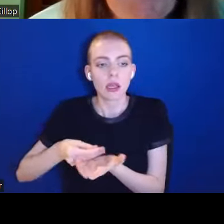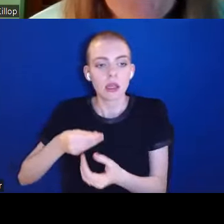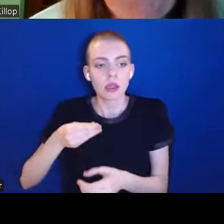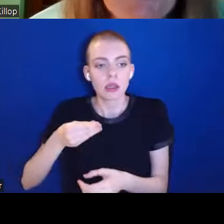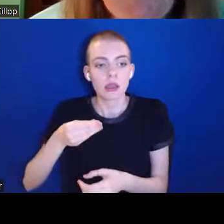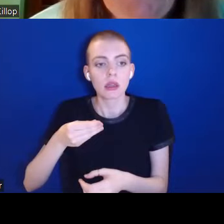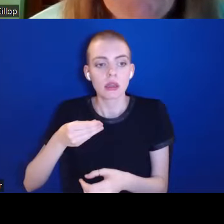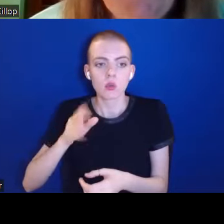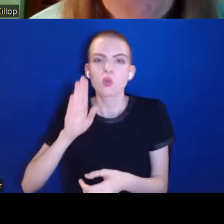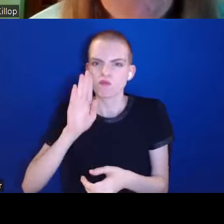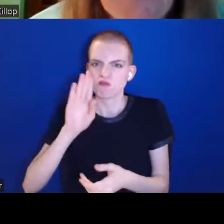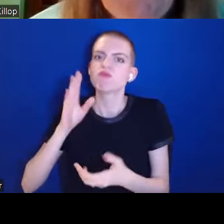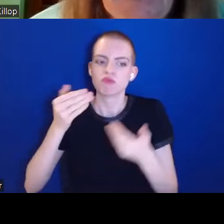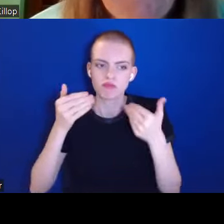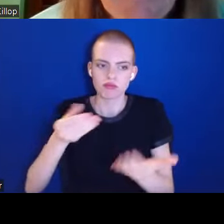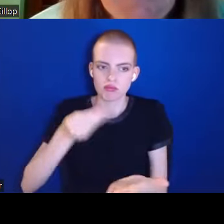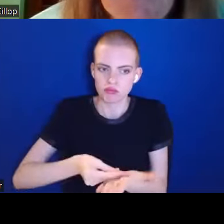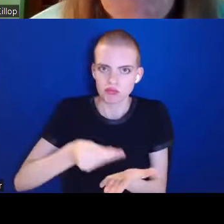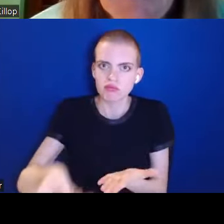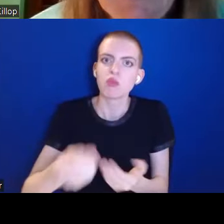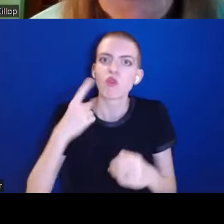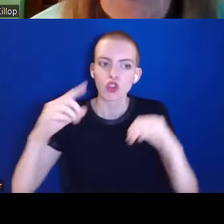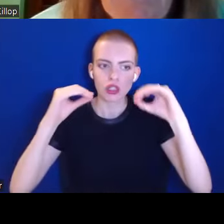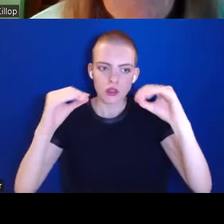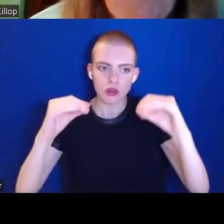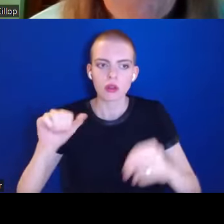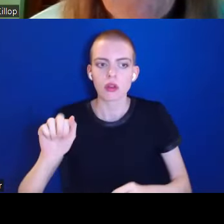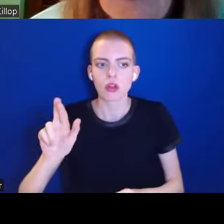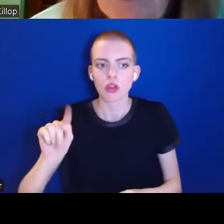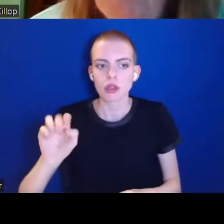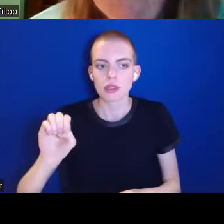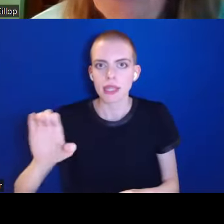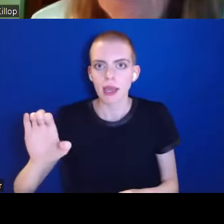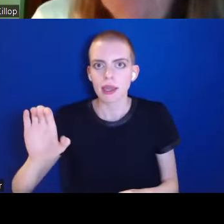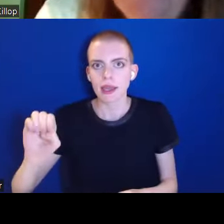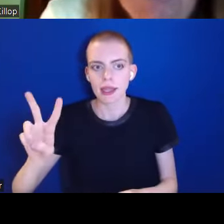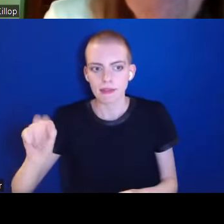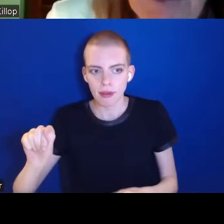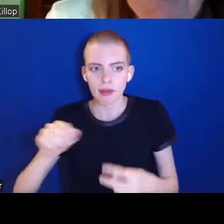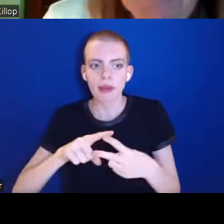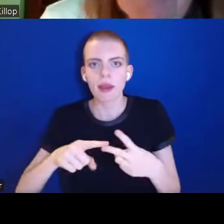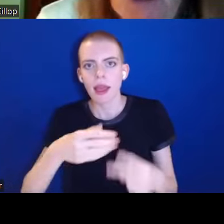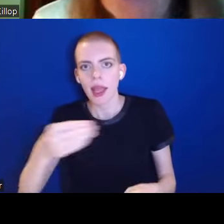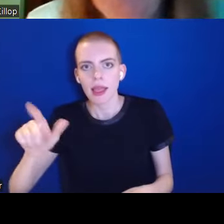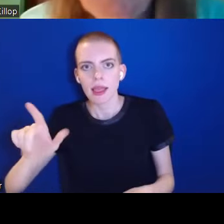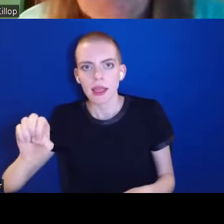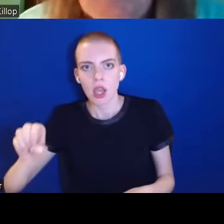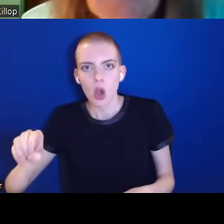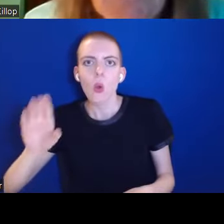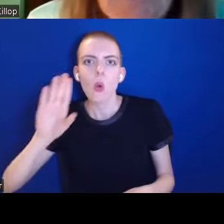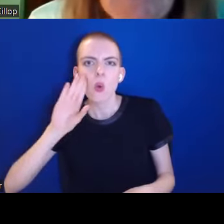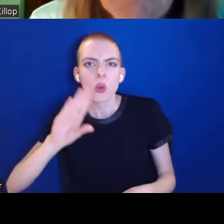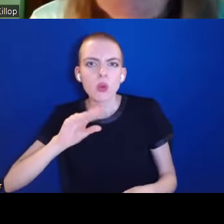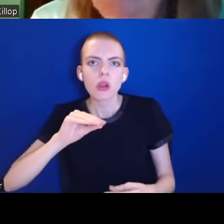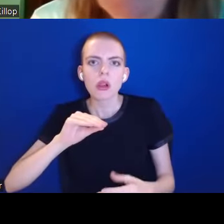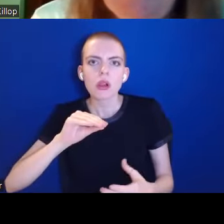be purchasing and using it for teaching is an Artec EVA and a Leo, which will scan larger things like a car